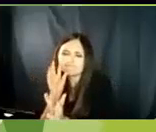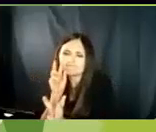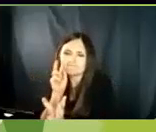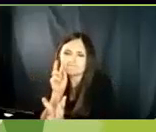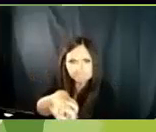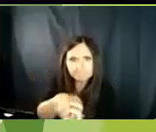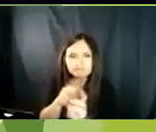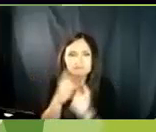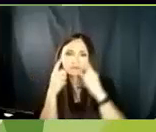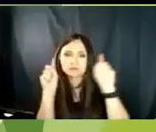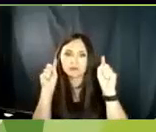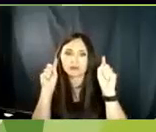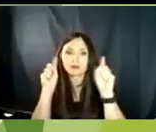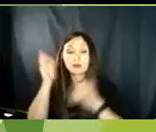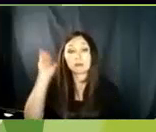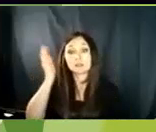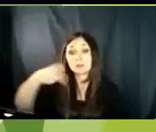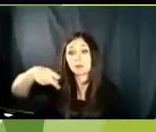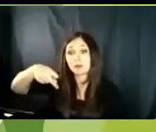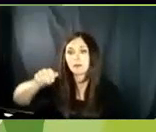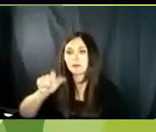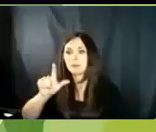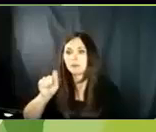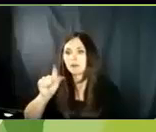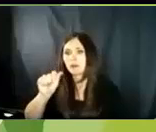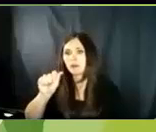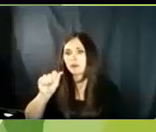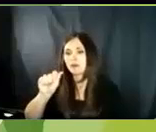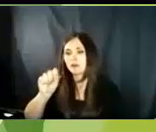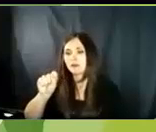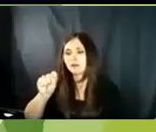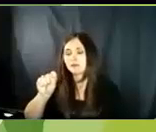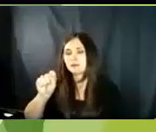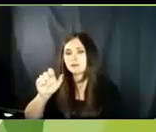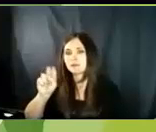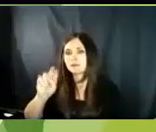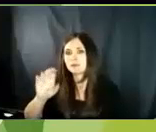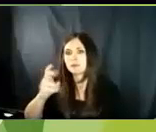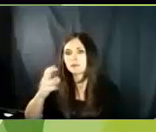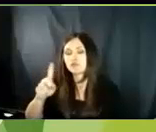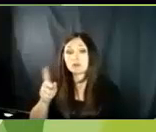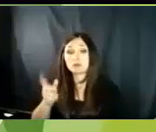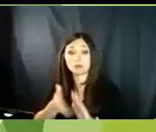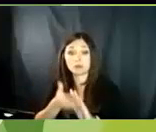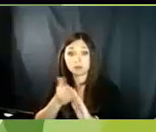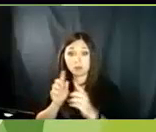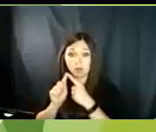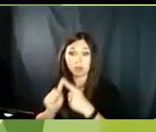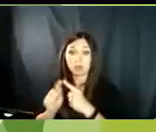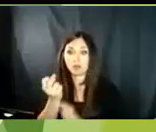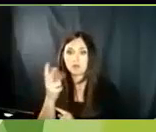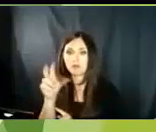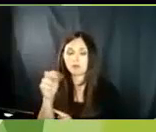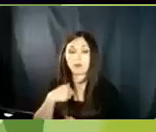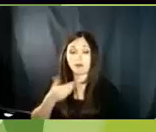by Paula Sanchez. The session will run until approximately 12:30. I'm your